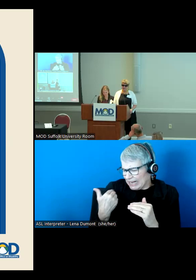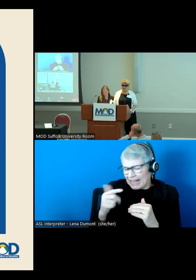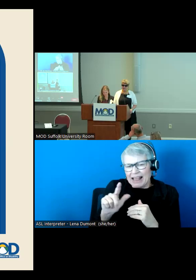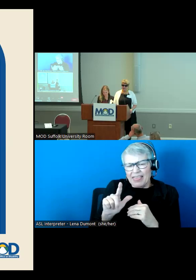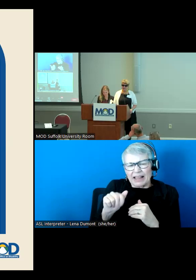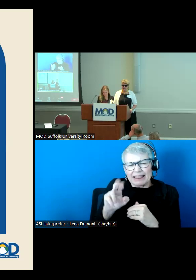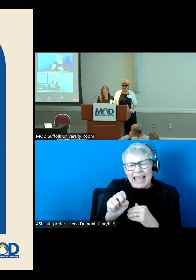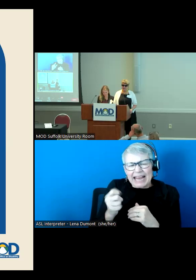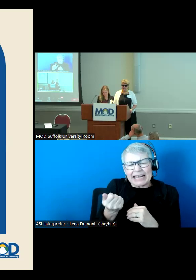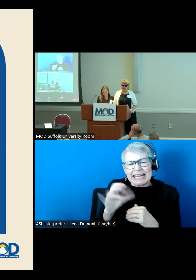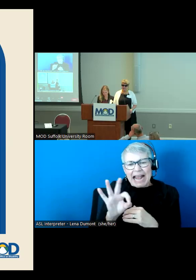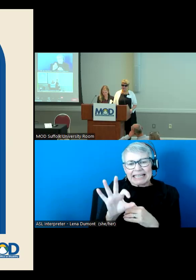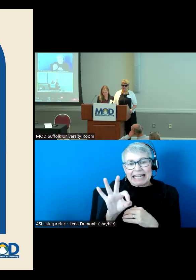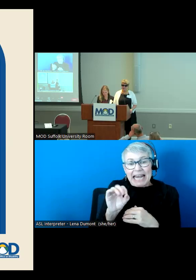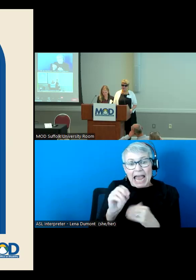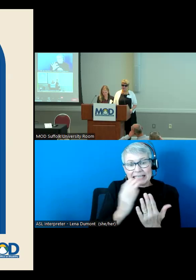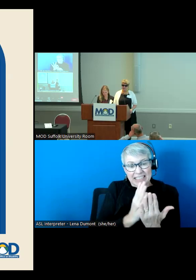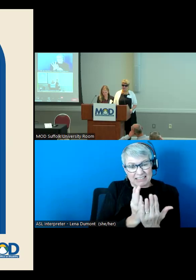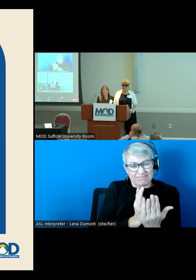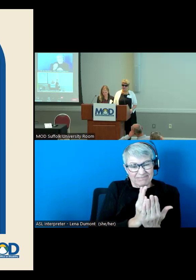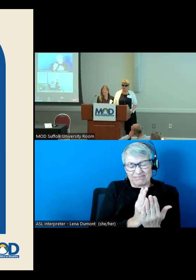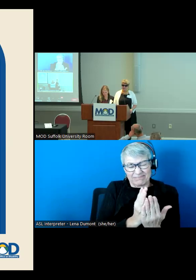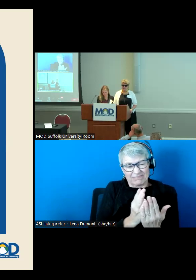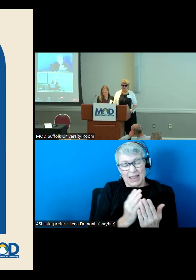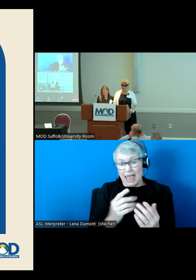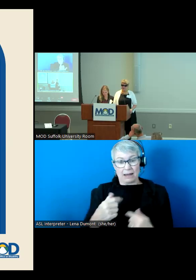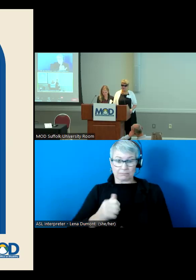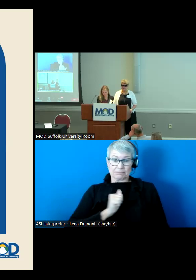you know, being someone that's rode the T since the